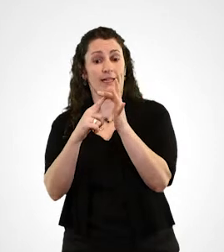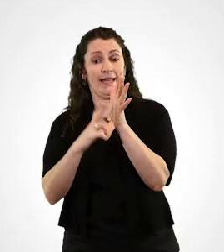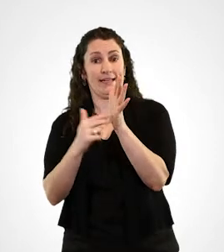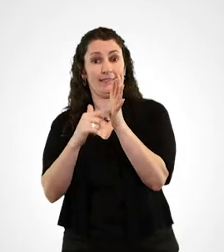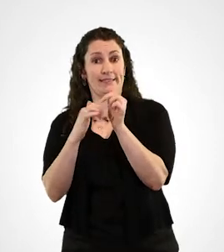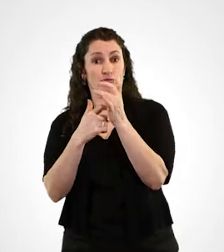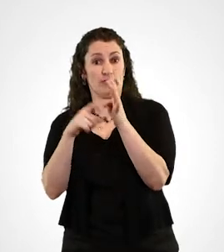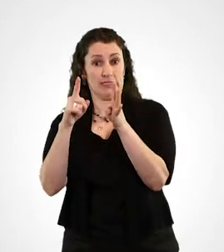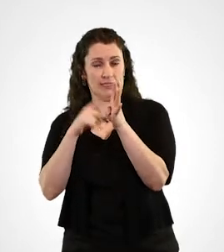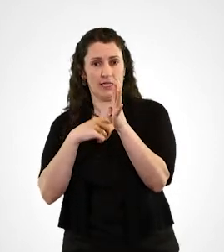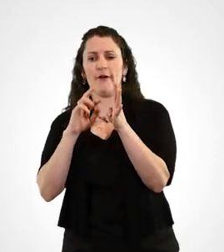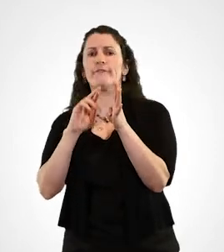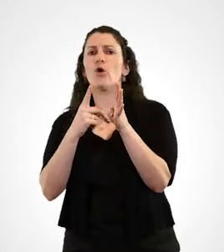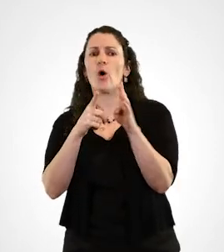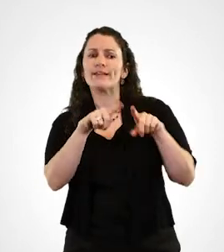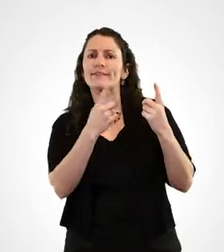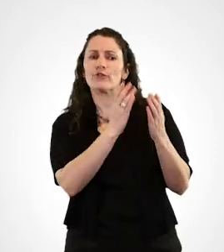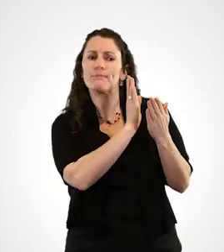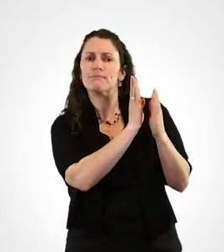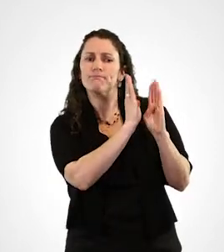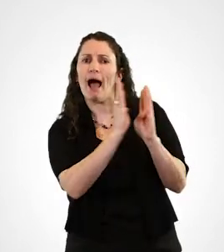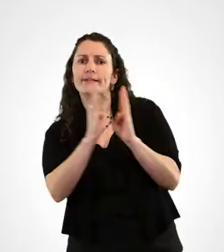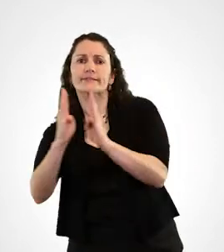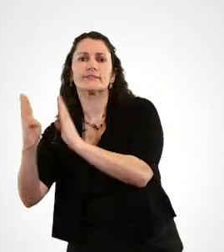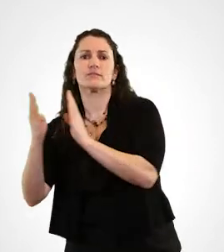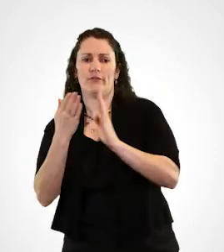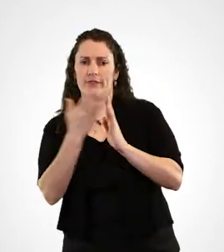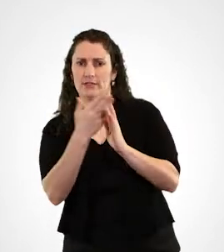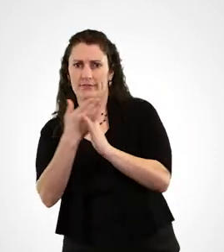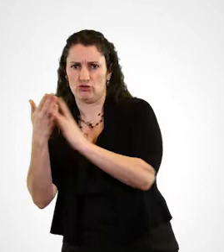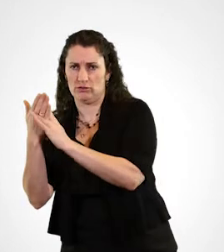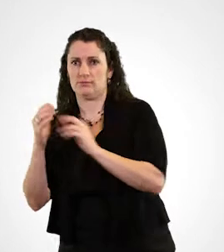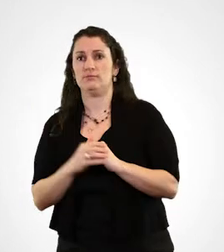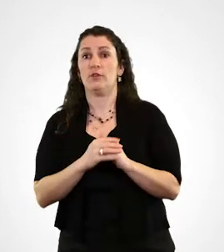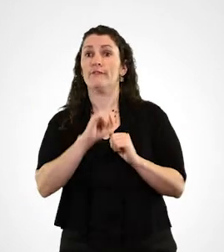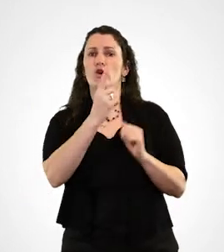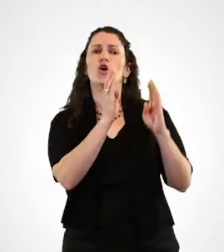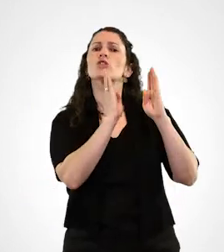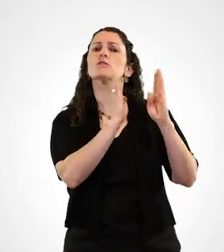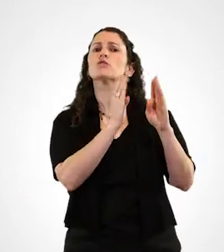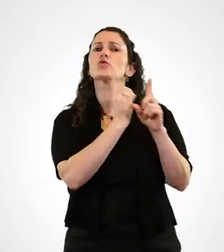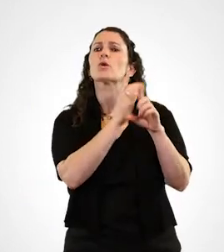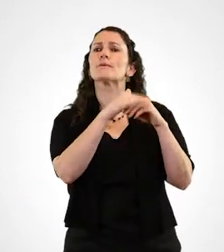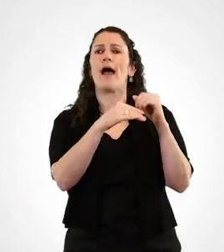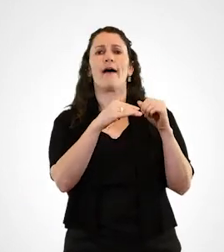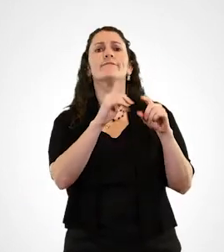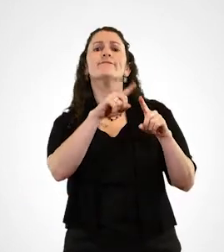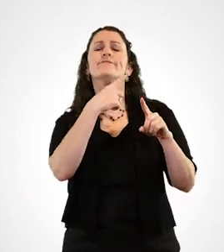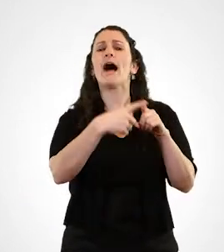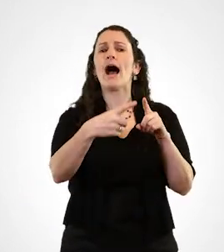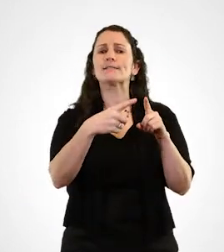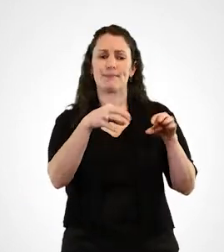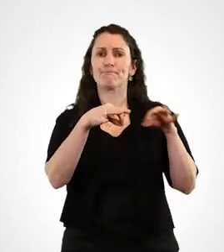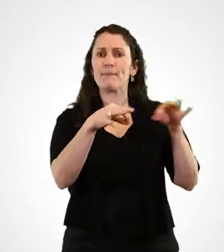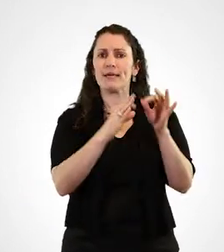piece of the intervention. The FATS mapping is the first bar, and that what it says